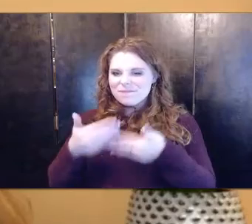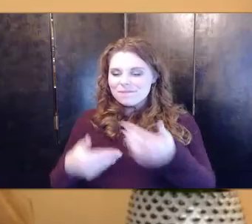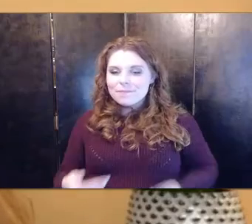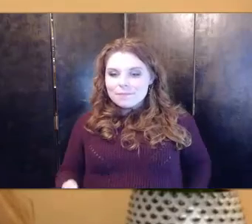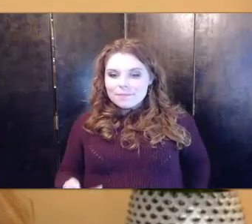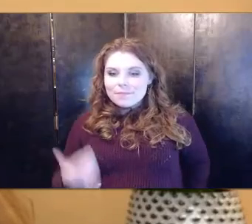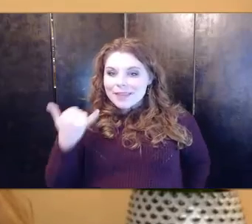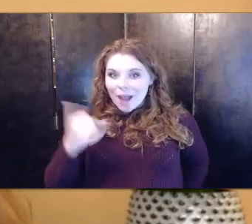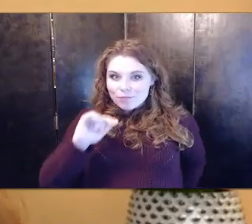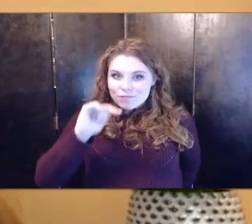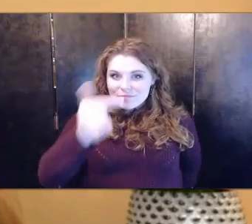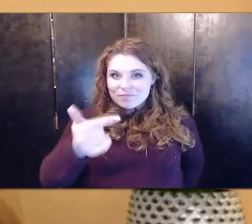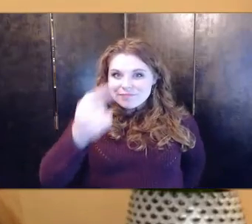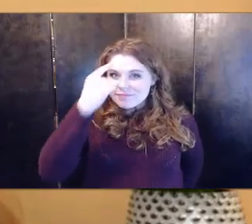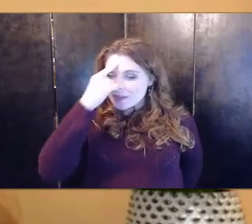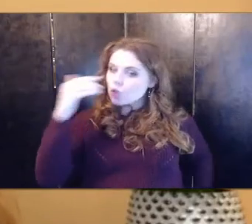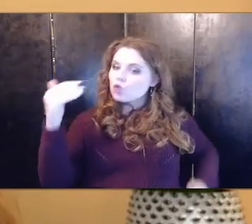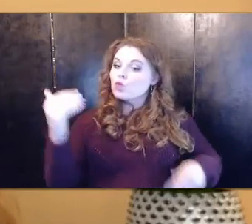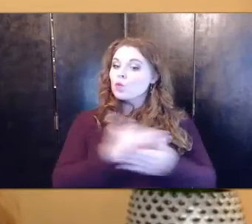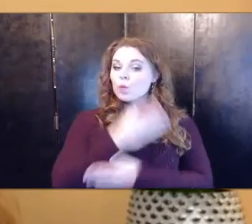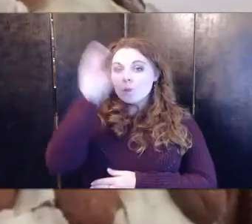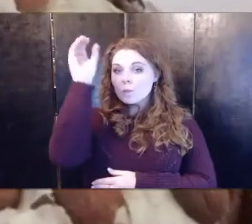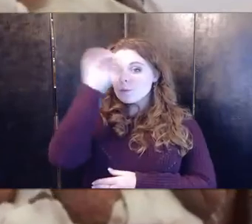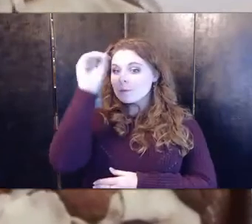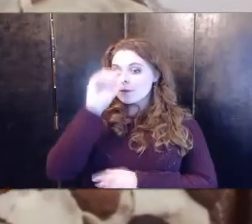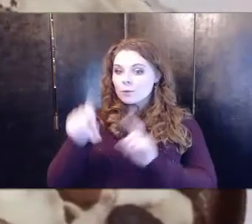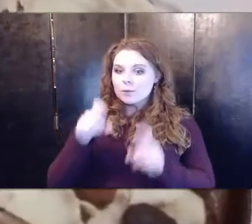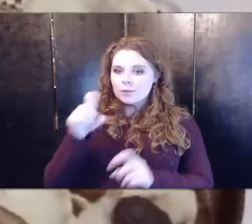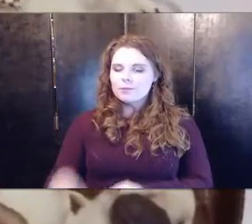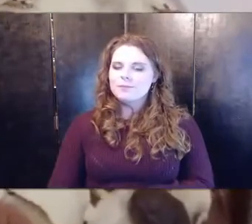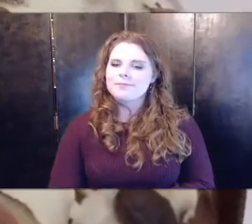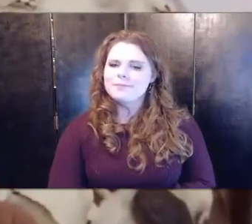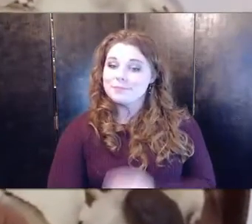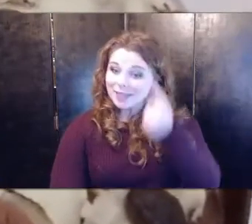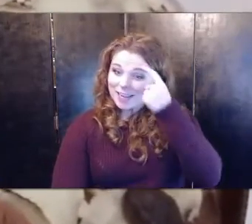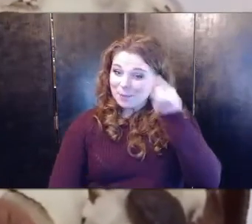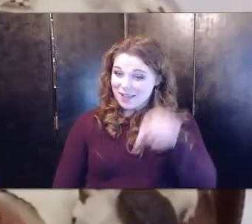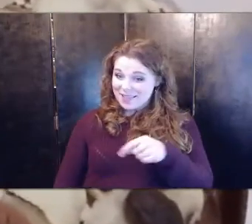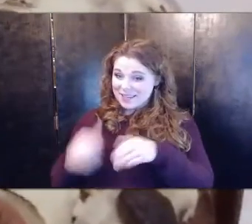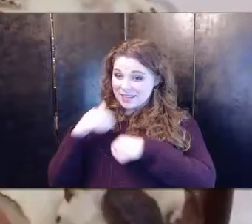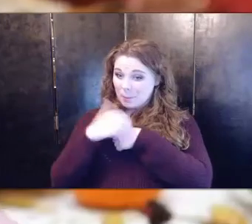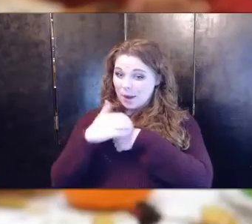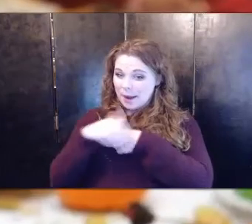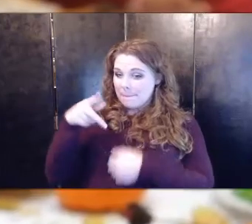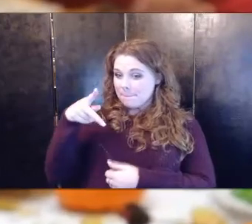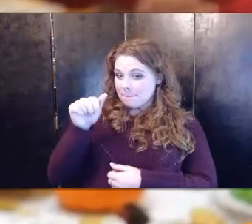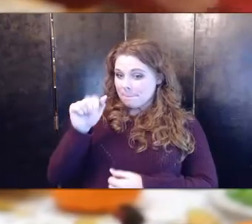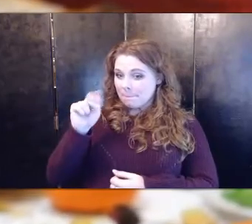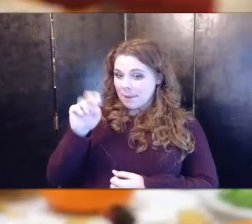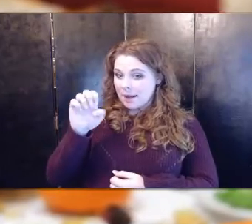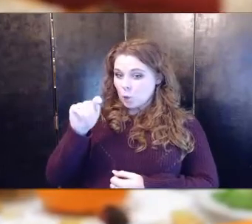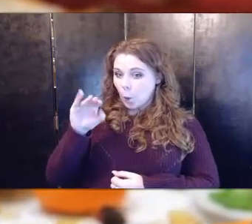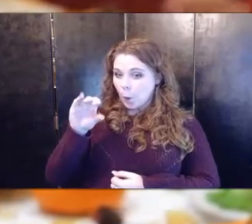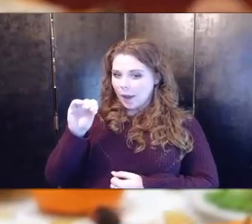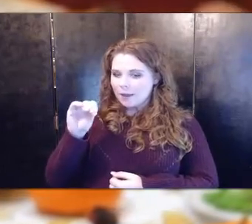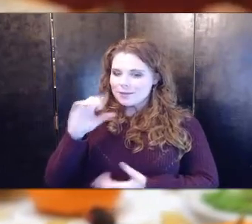it's time for you to consider a brand new opinion question. Think about the panettone the chefs were making and about